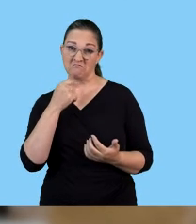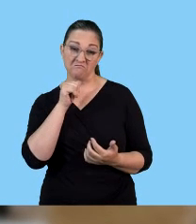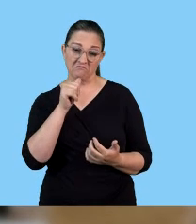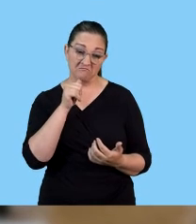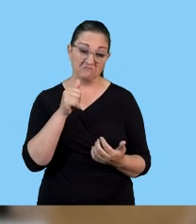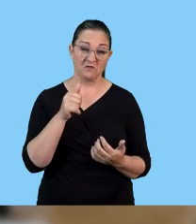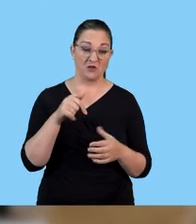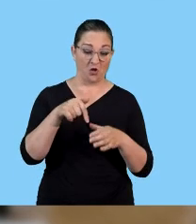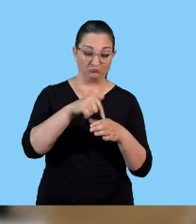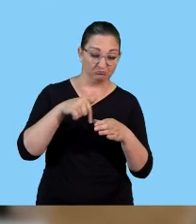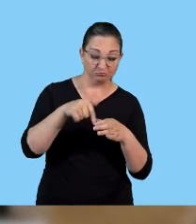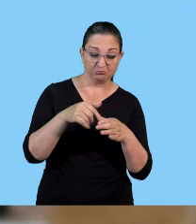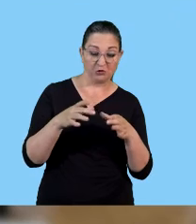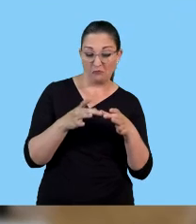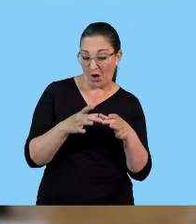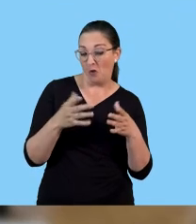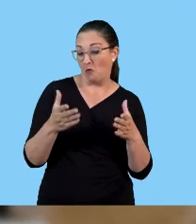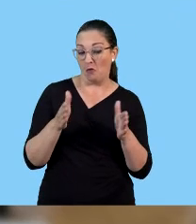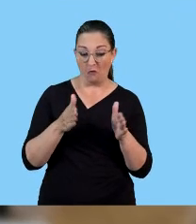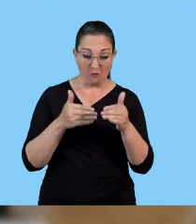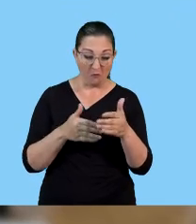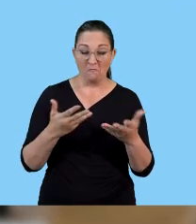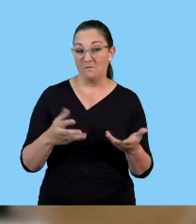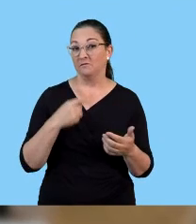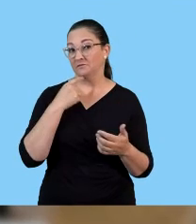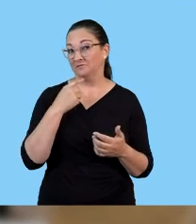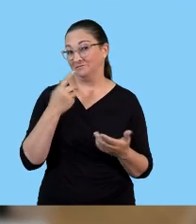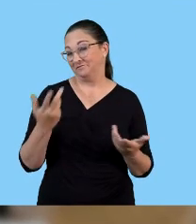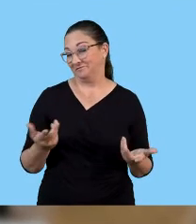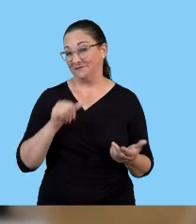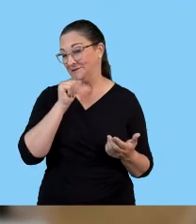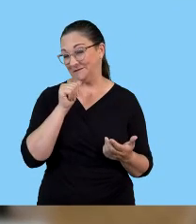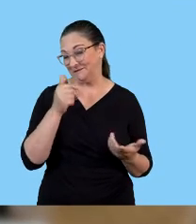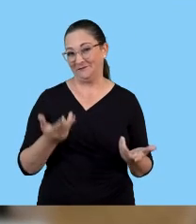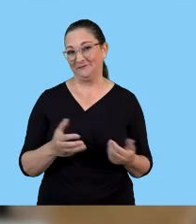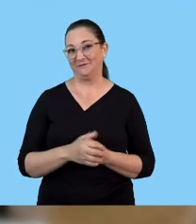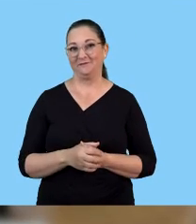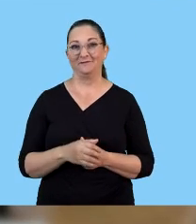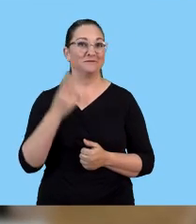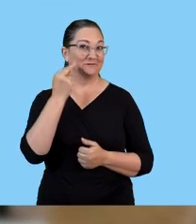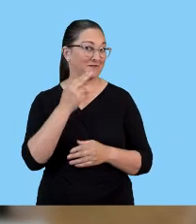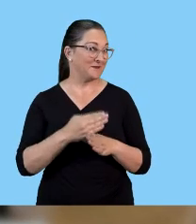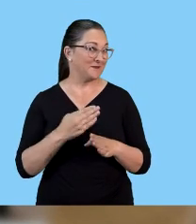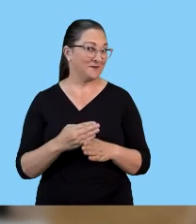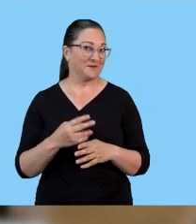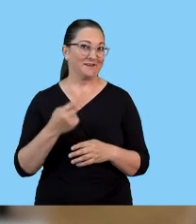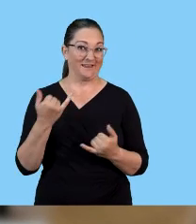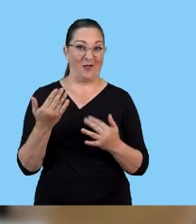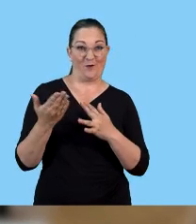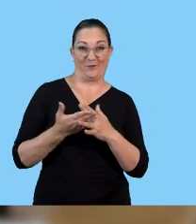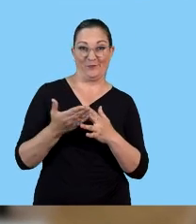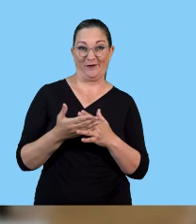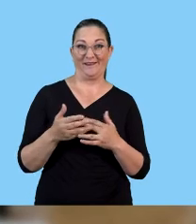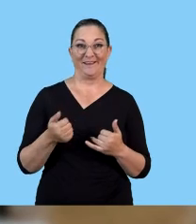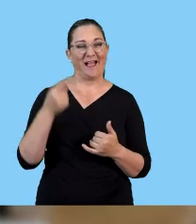really matter whether the boxes were the small ginger biscuits or the boxes were the circular cans. Nice work,